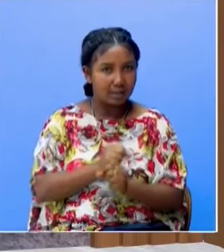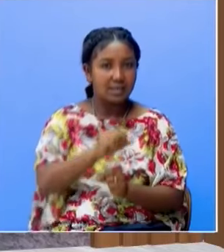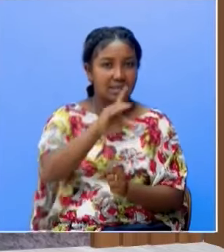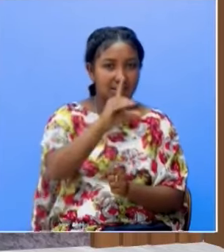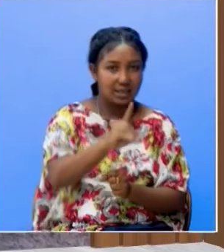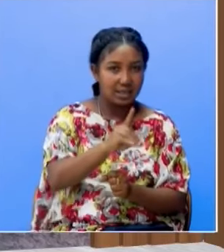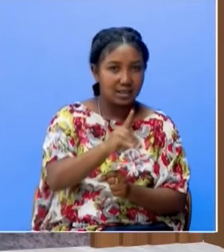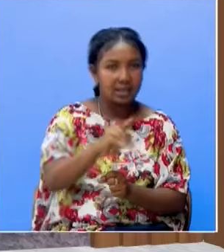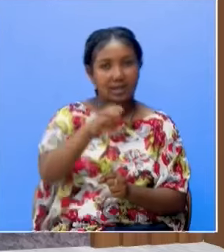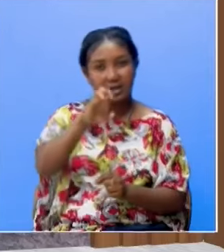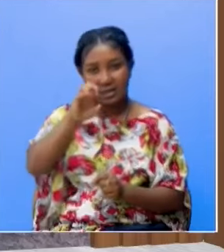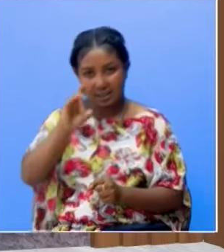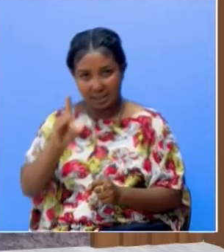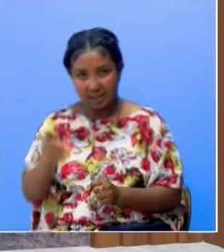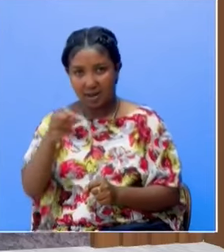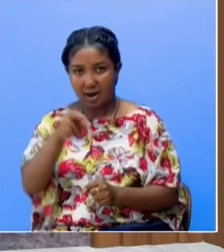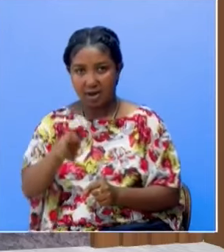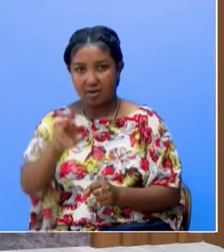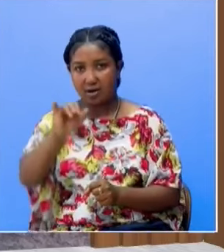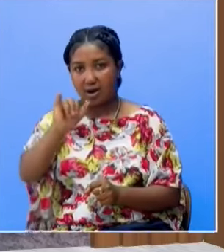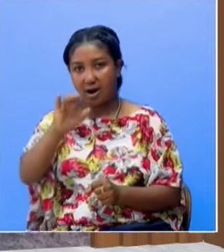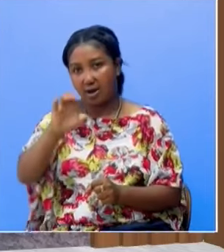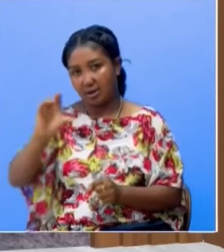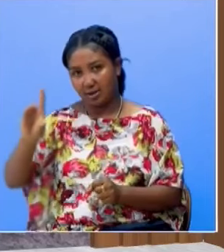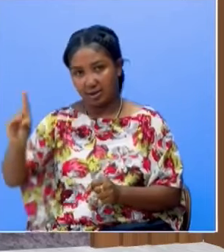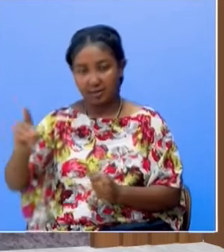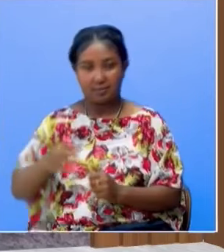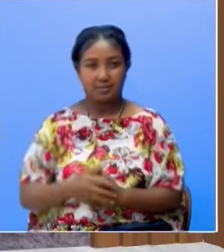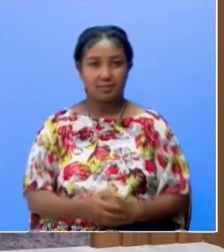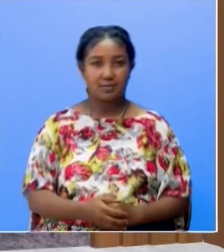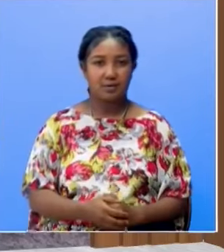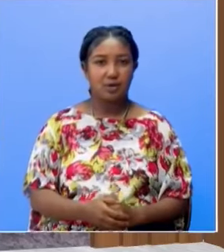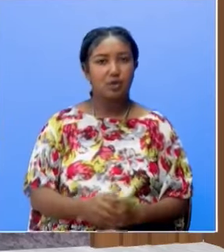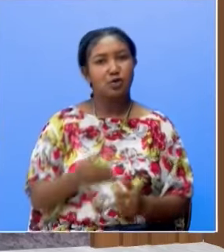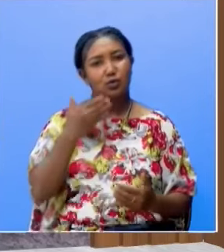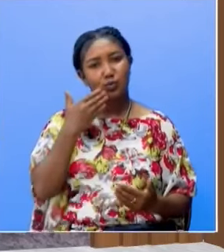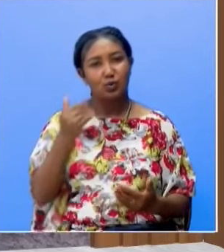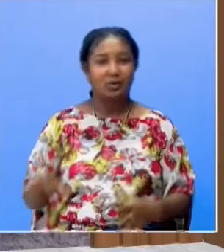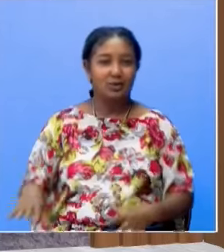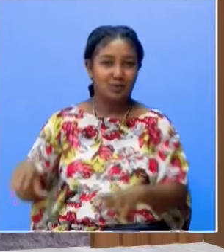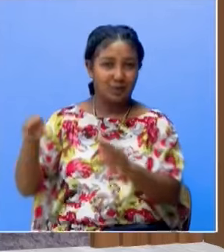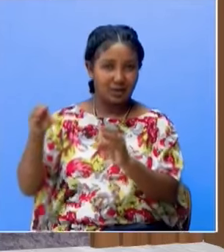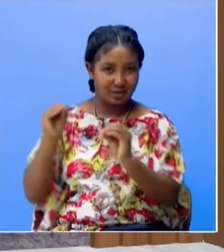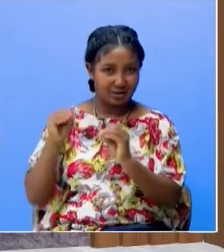d, ed, and id. Good, students.